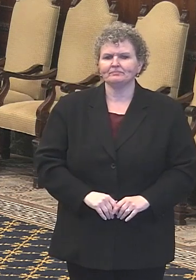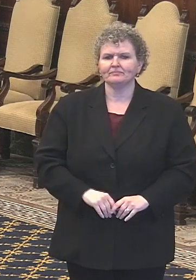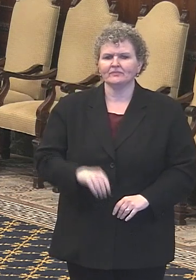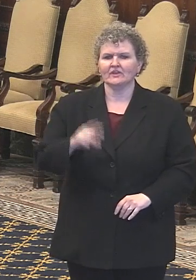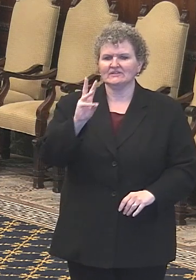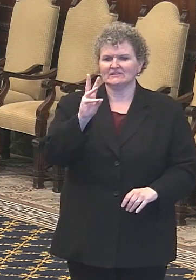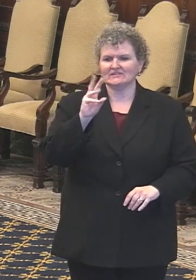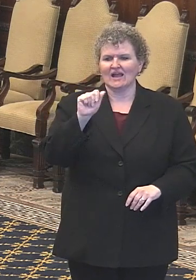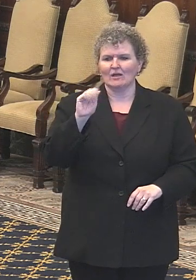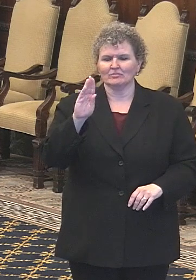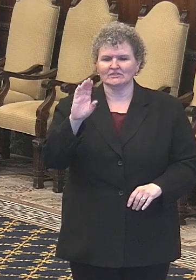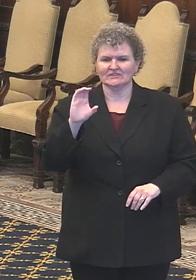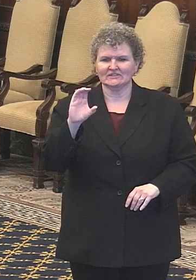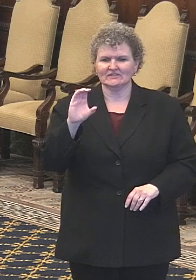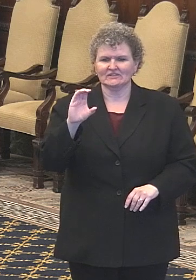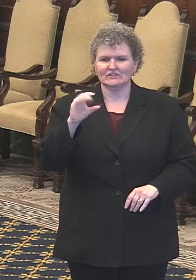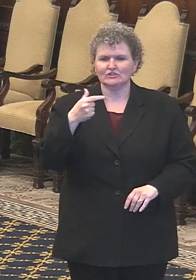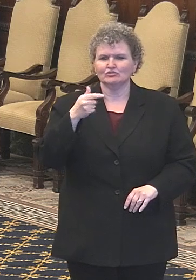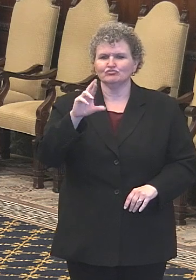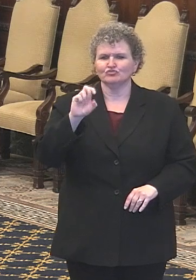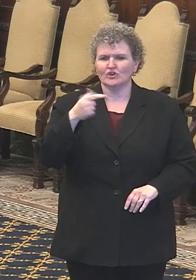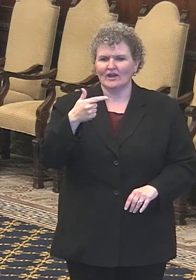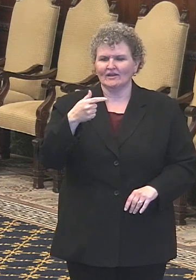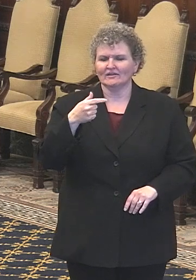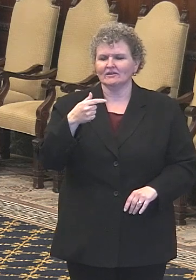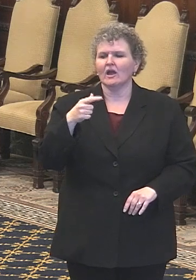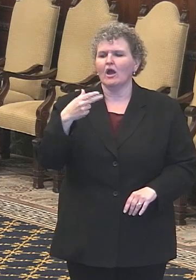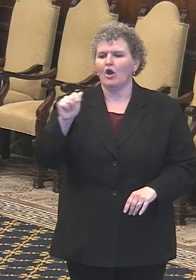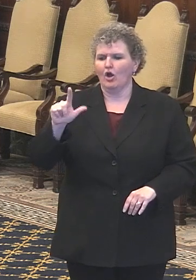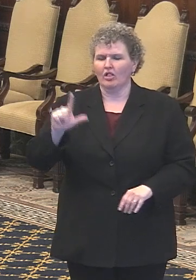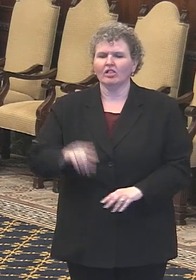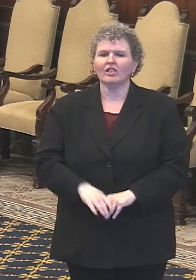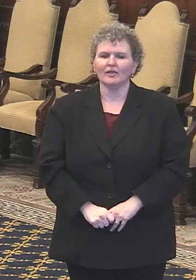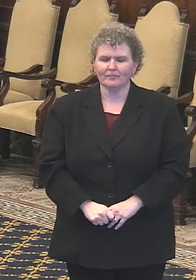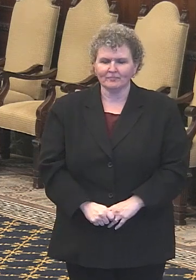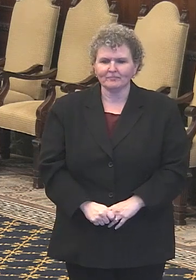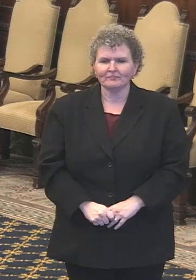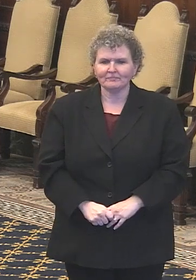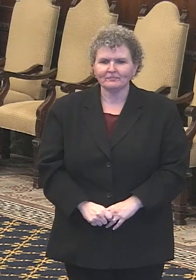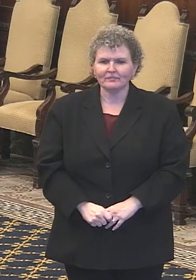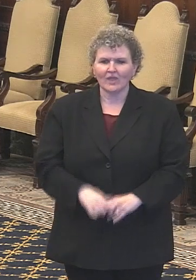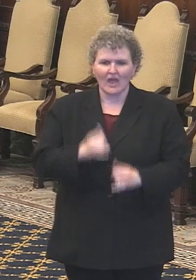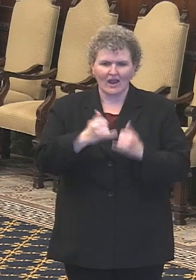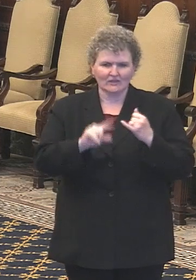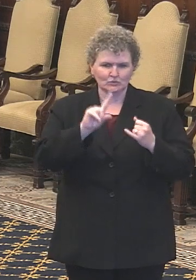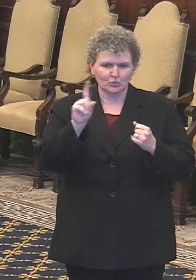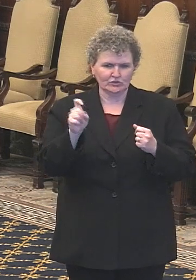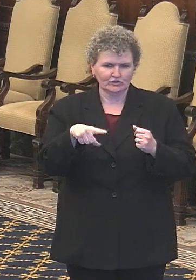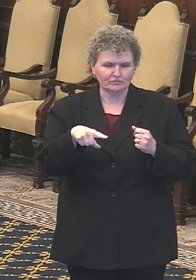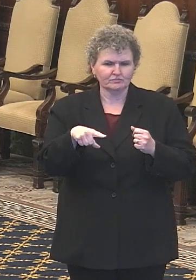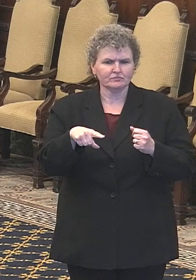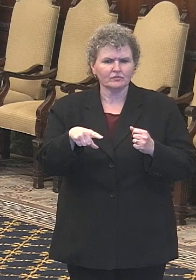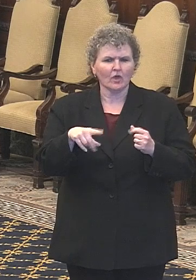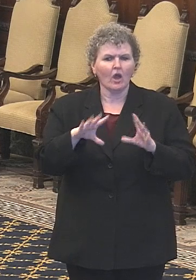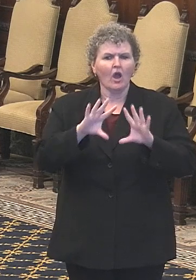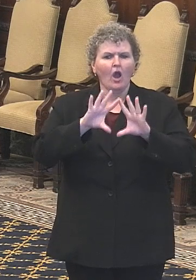Liacouras Center. These are not at this point. We don't have the National Guard supplementing any of our